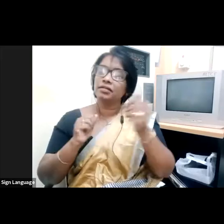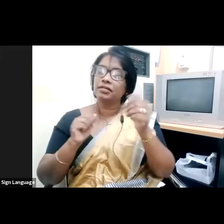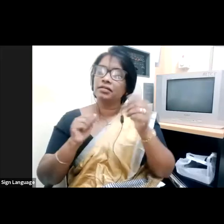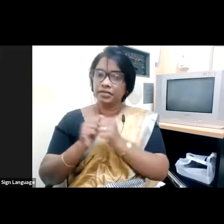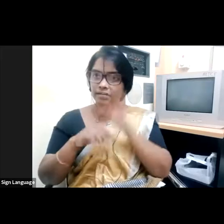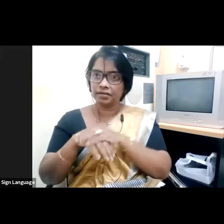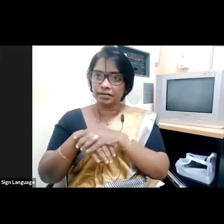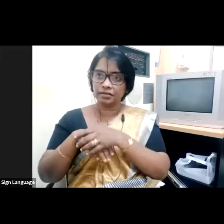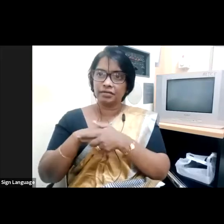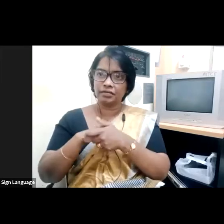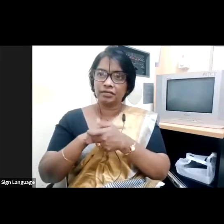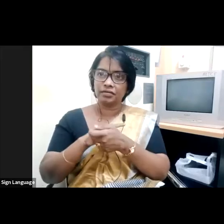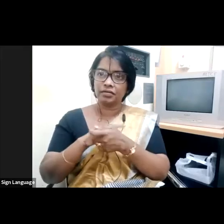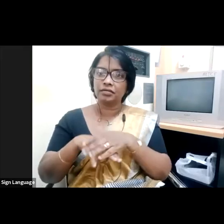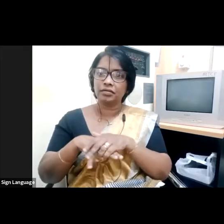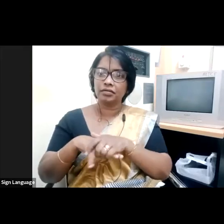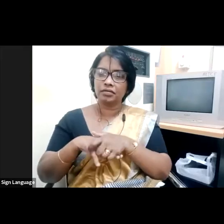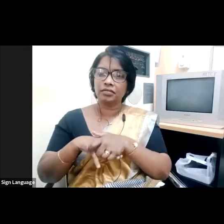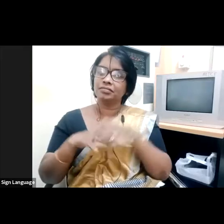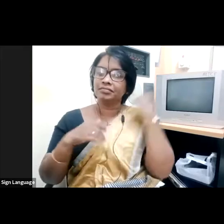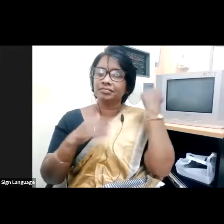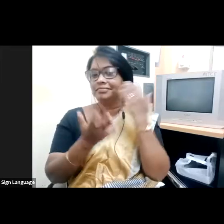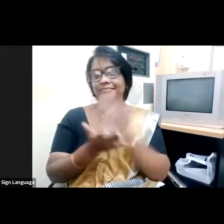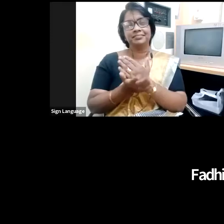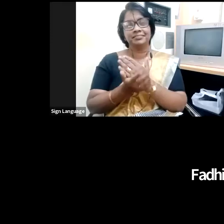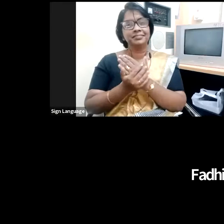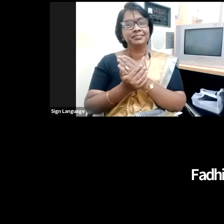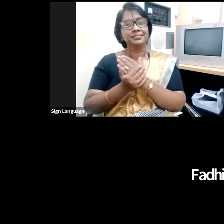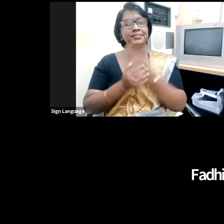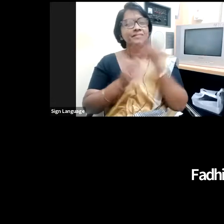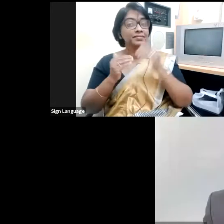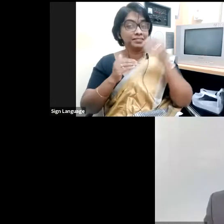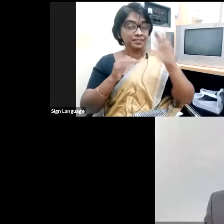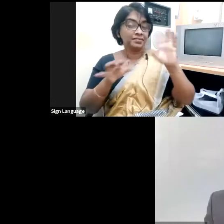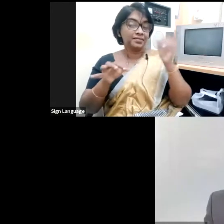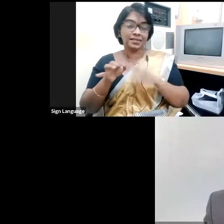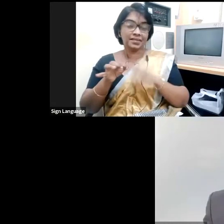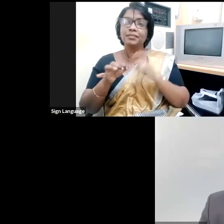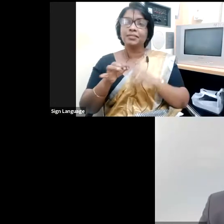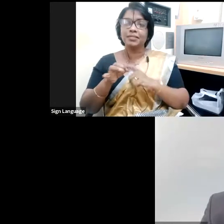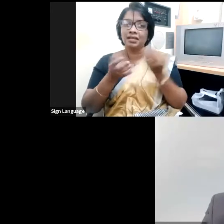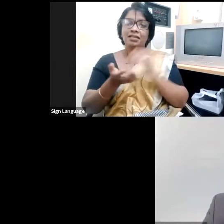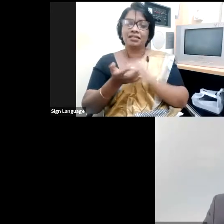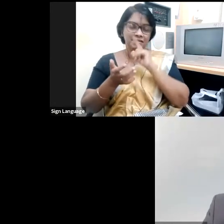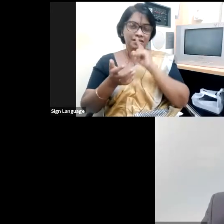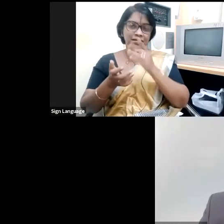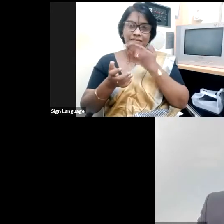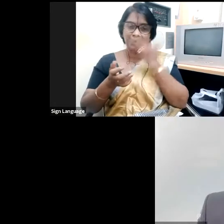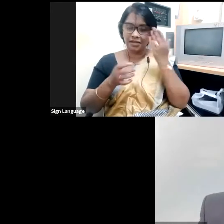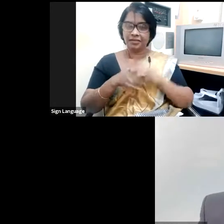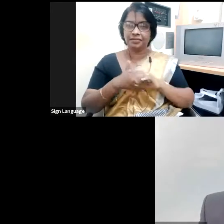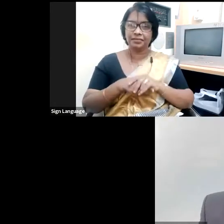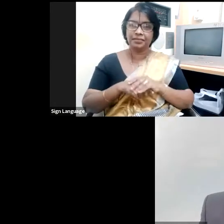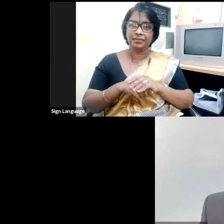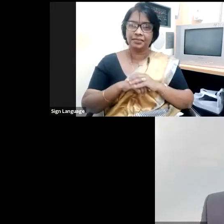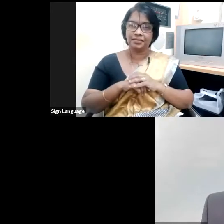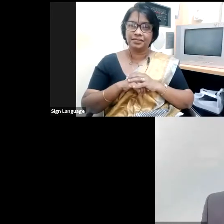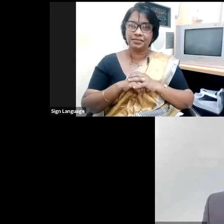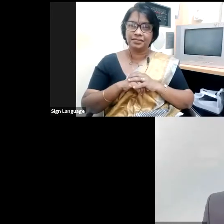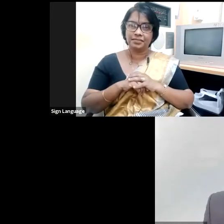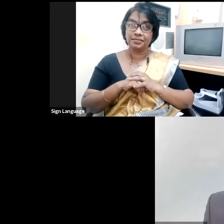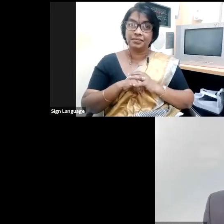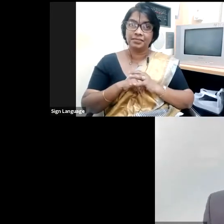that, and happy to elaborate further in our panel discussion. Thank you, Irfan. When